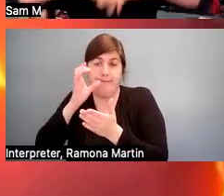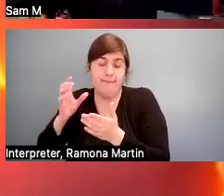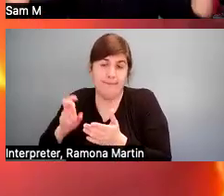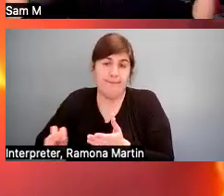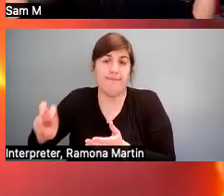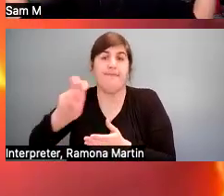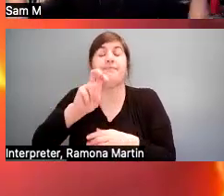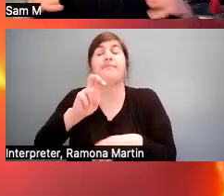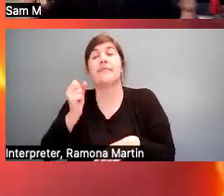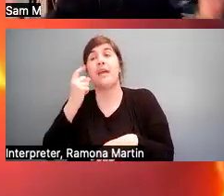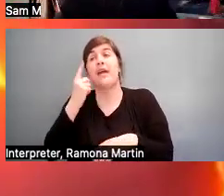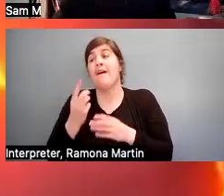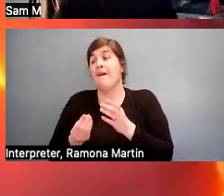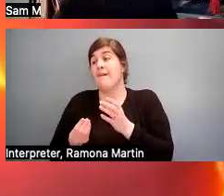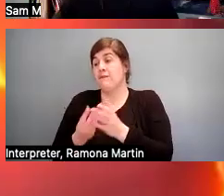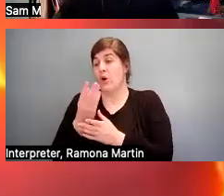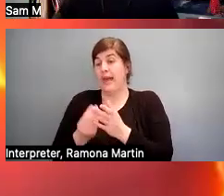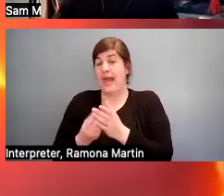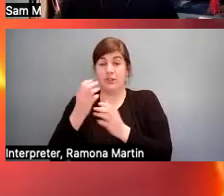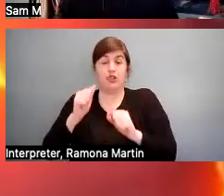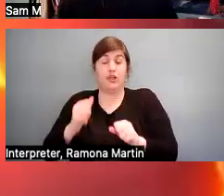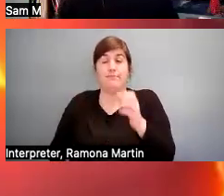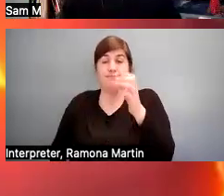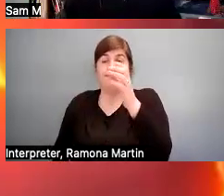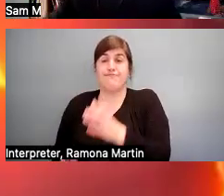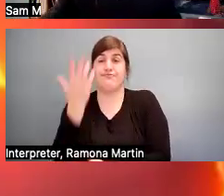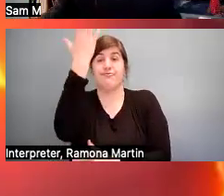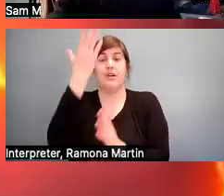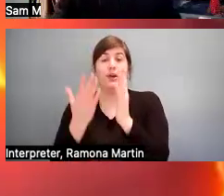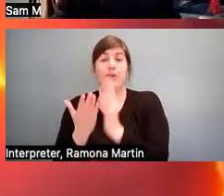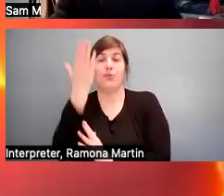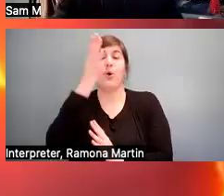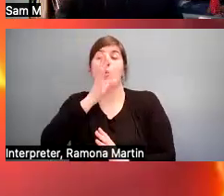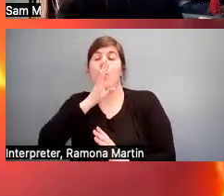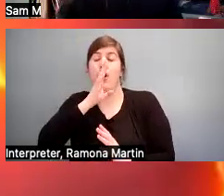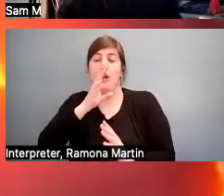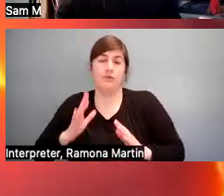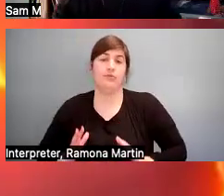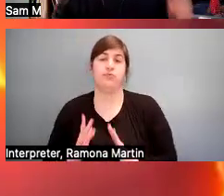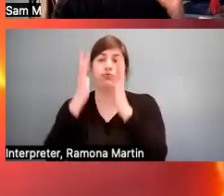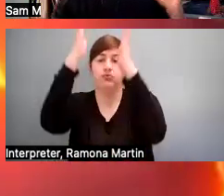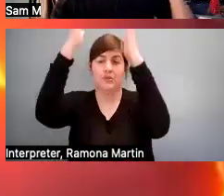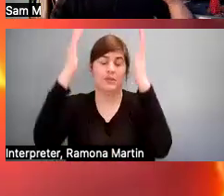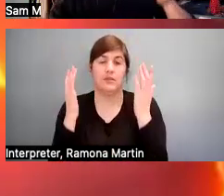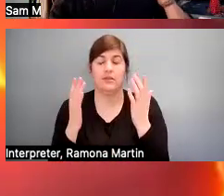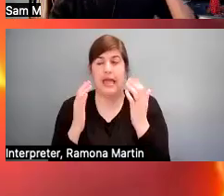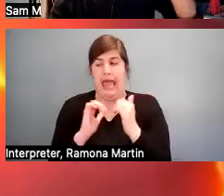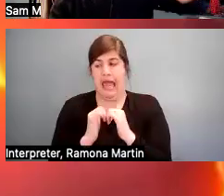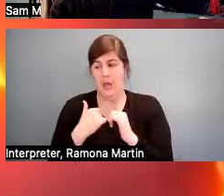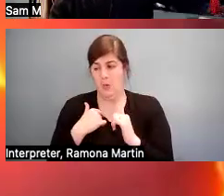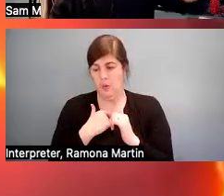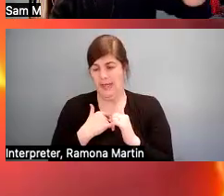erupt out of the water and cause impacts on land. So one of the things I'm particularly interested in is how we can